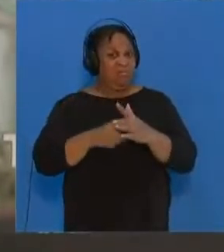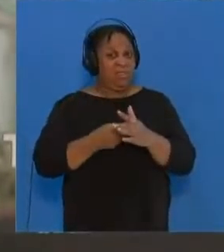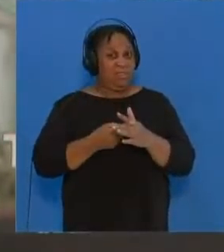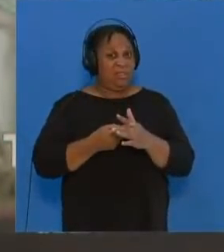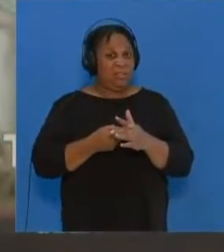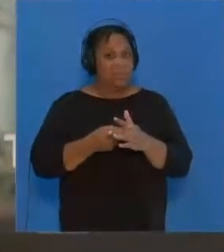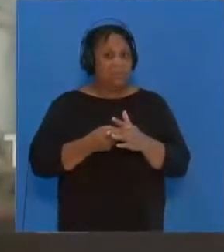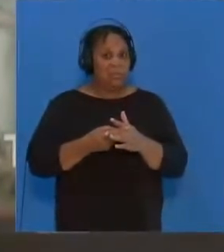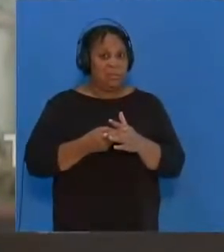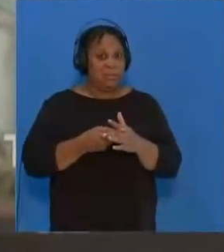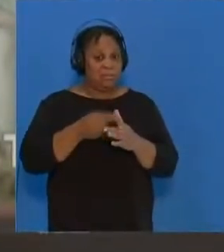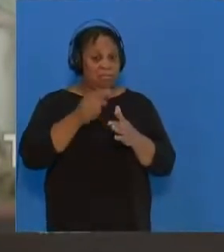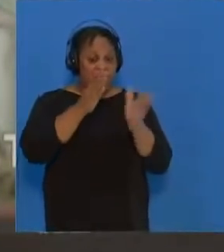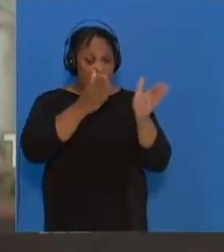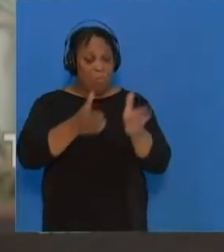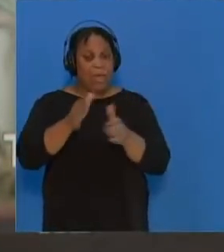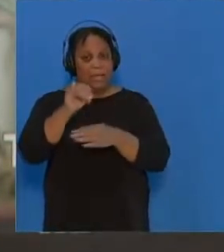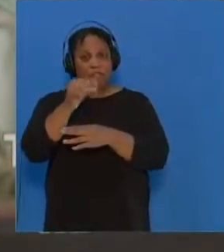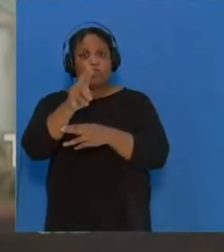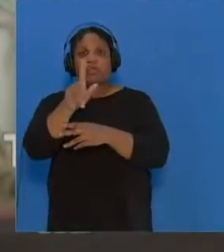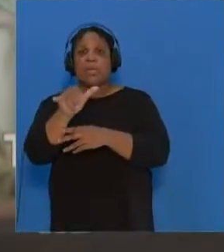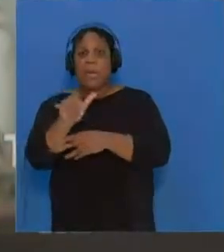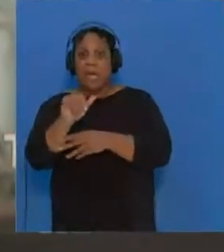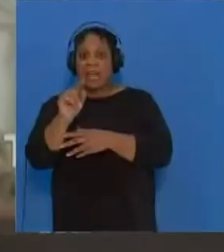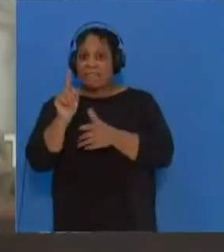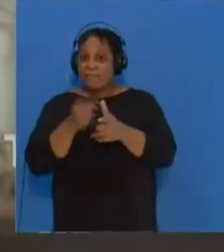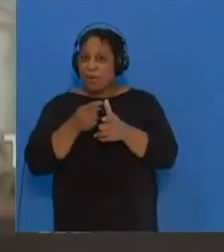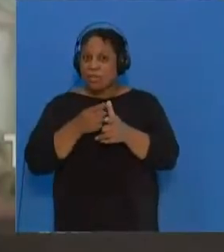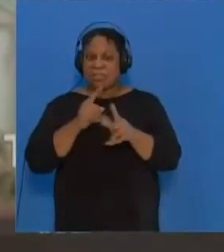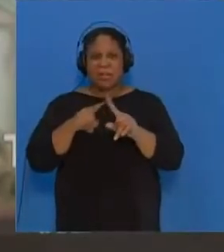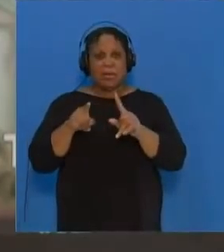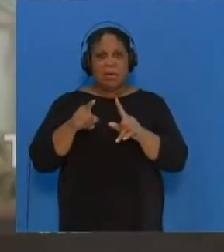scheme starting July the 1st. However, forms has not